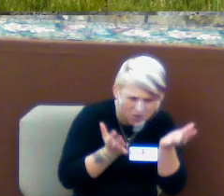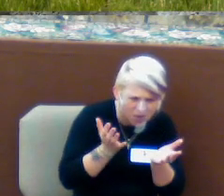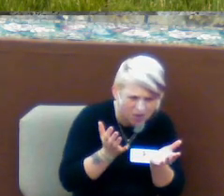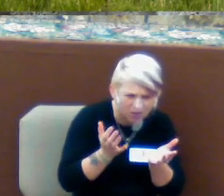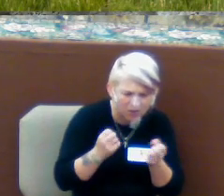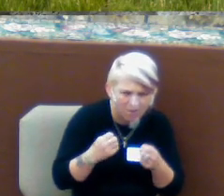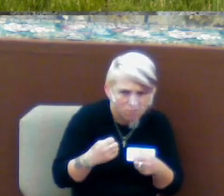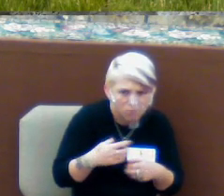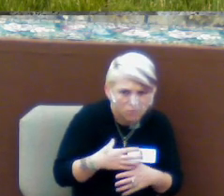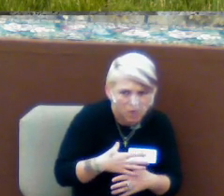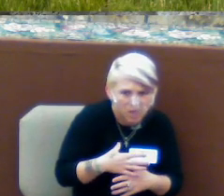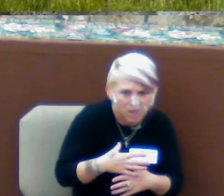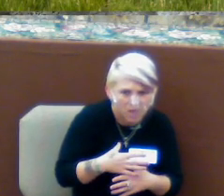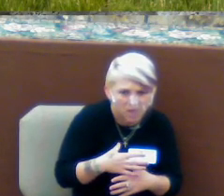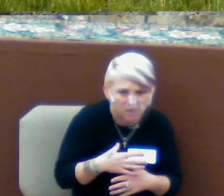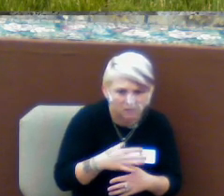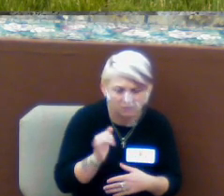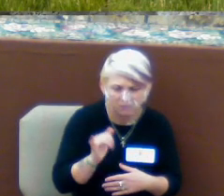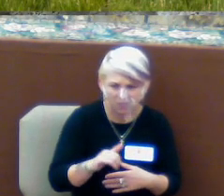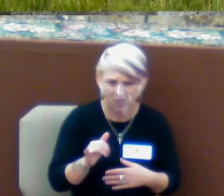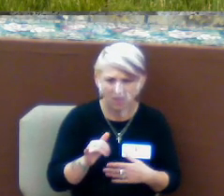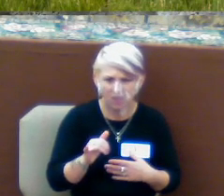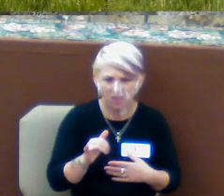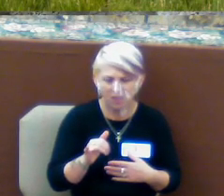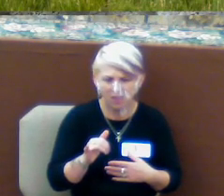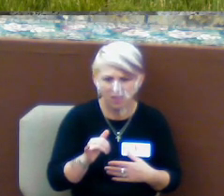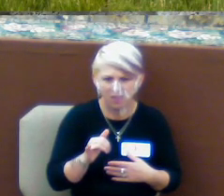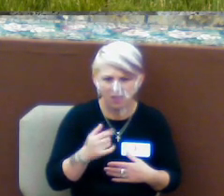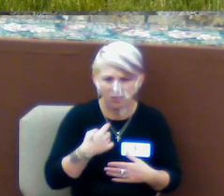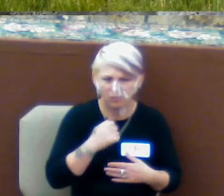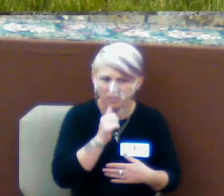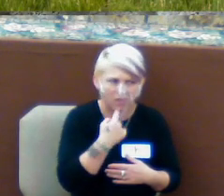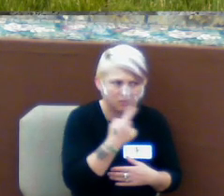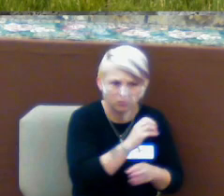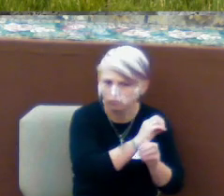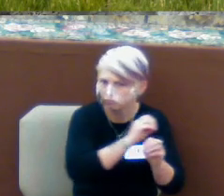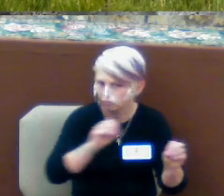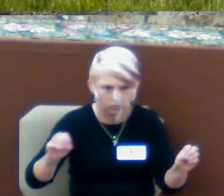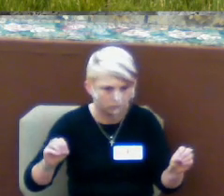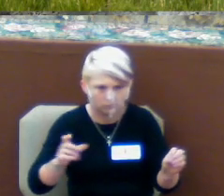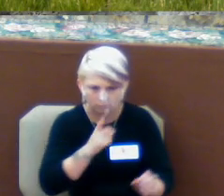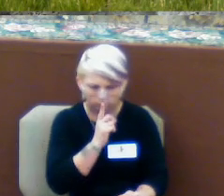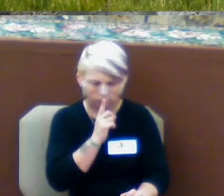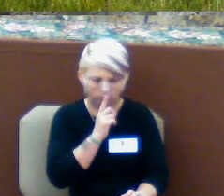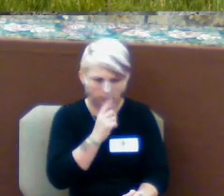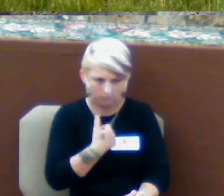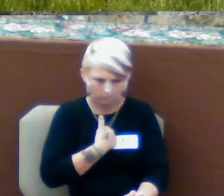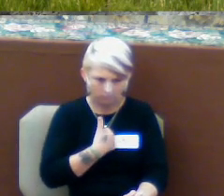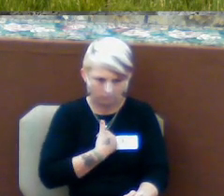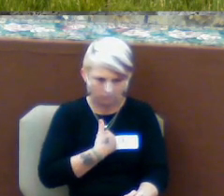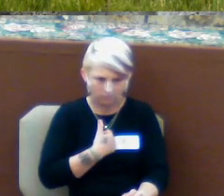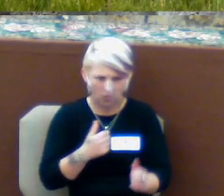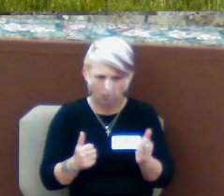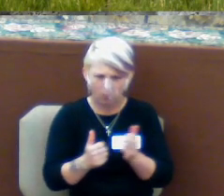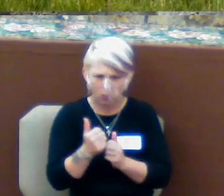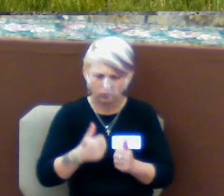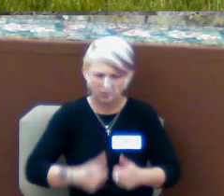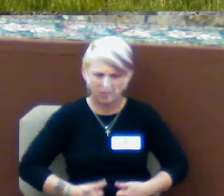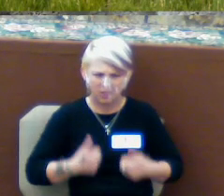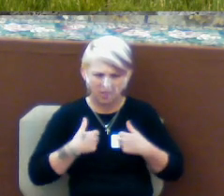so ashamed that afraid we don't tell a soul. Most of life's storms come